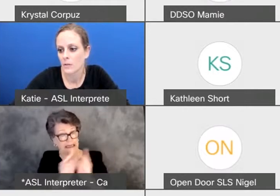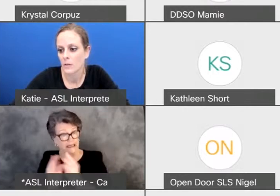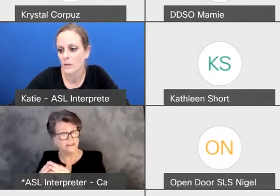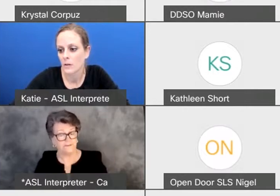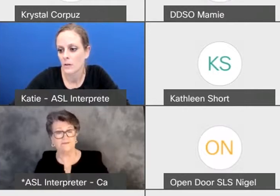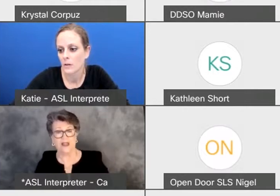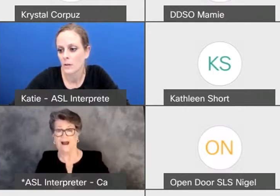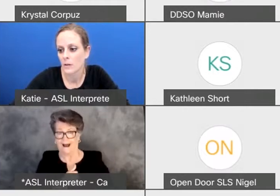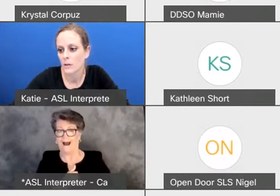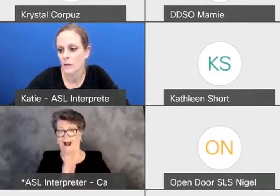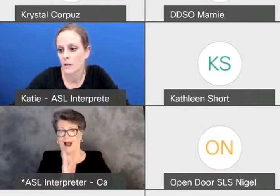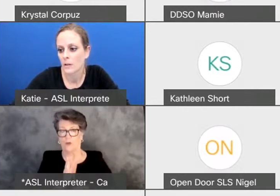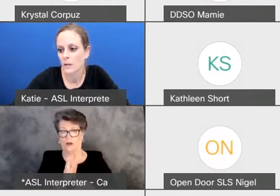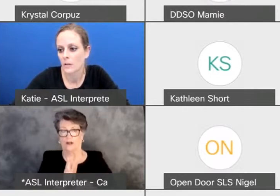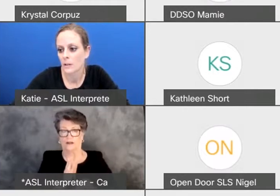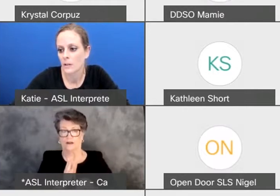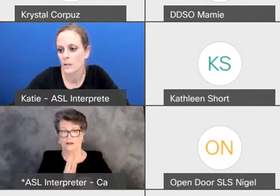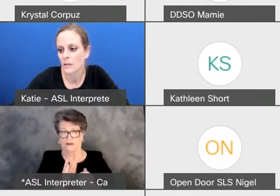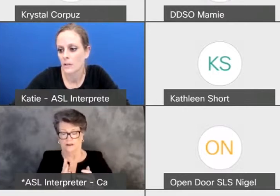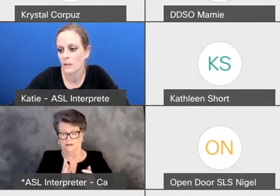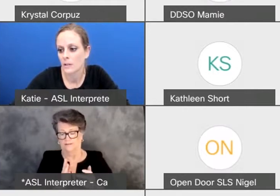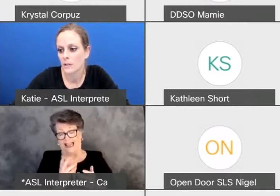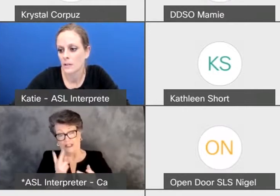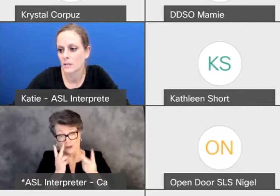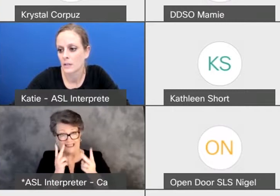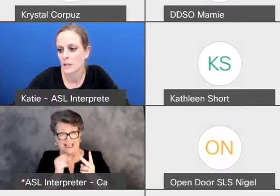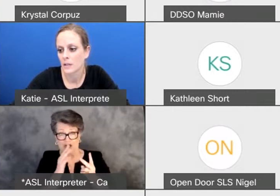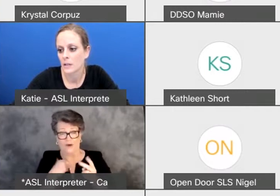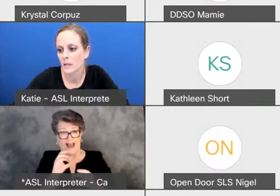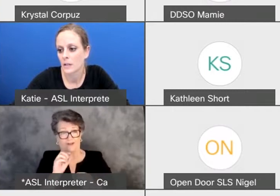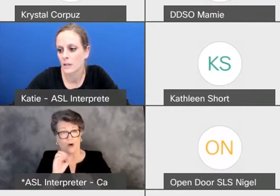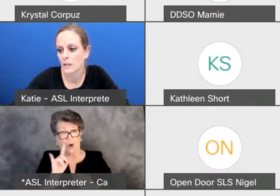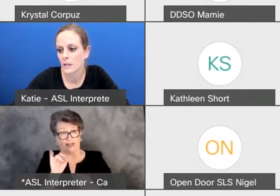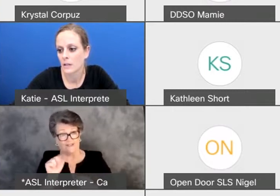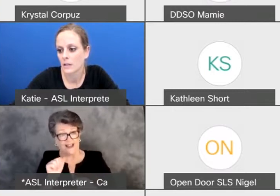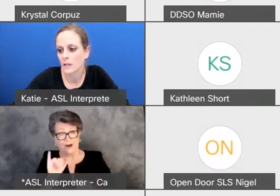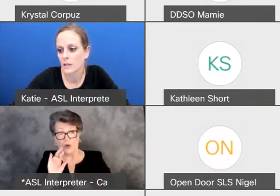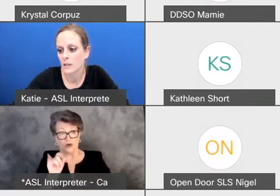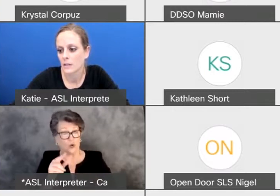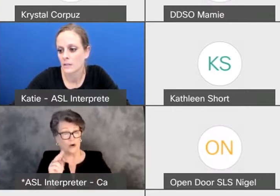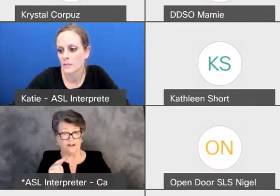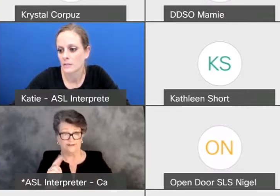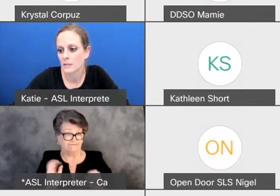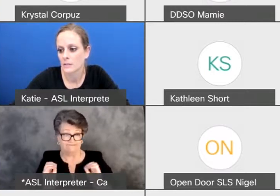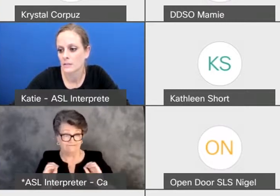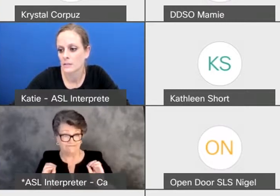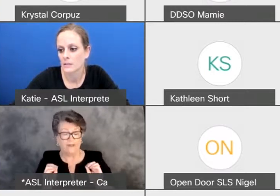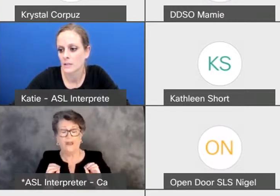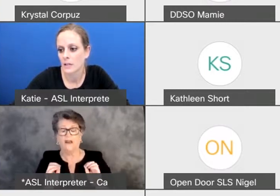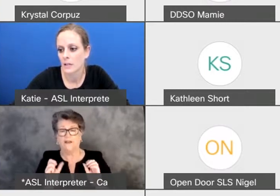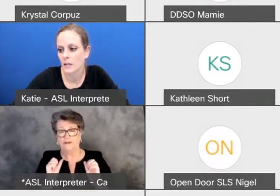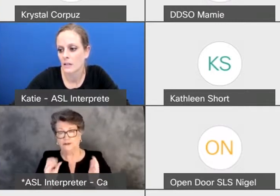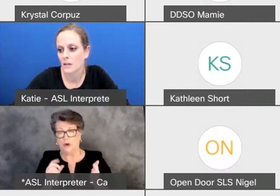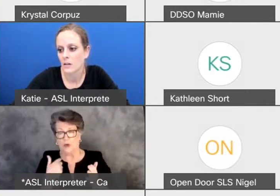going to be working. We've got, as you can see, I don't have Olivia here today. We don't have Jordan here today either. And so we are